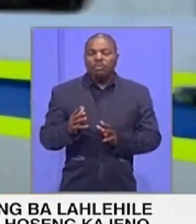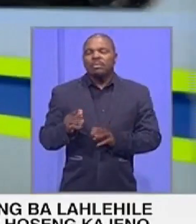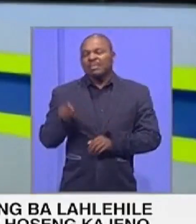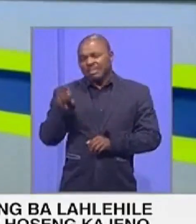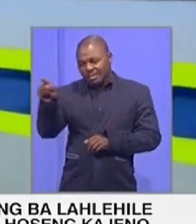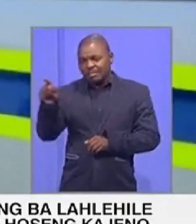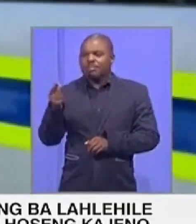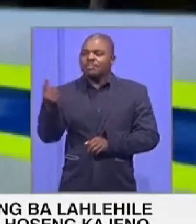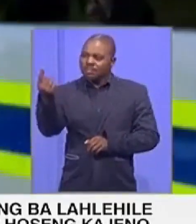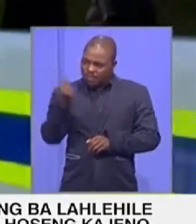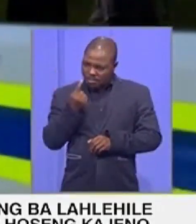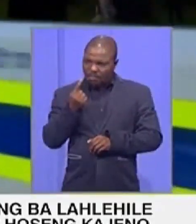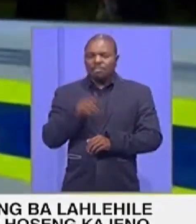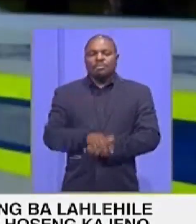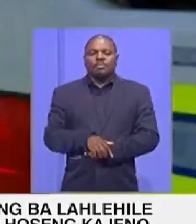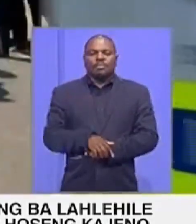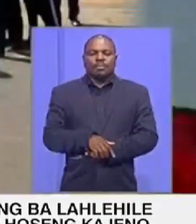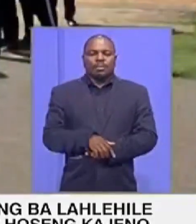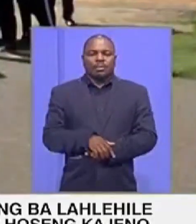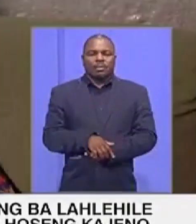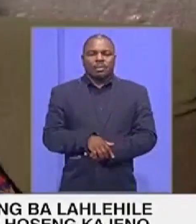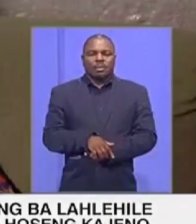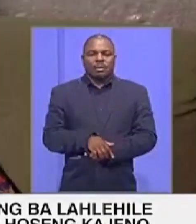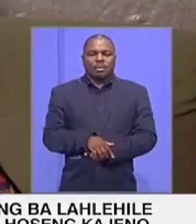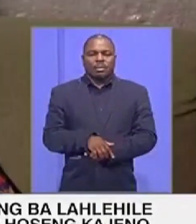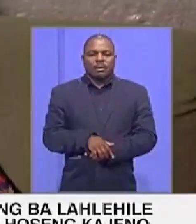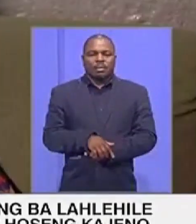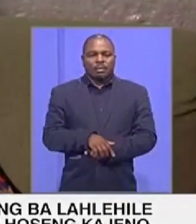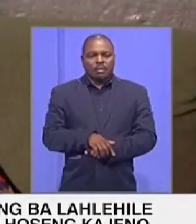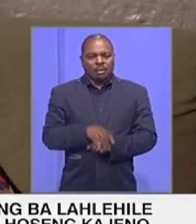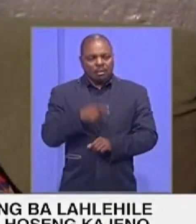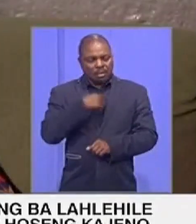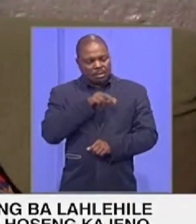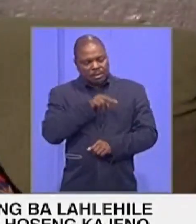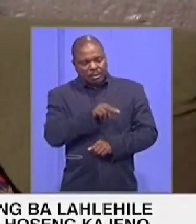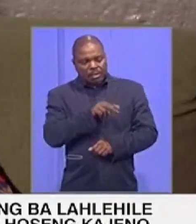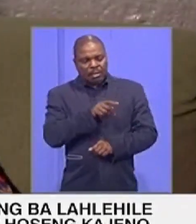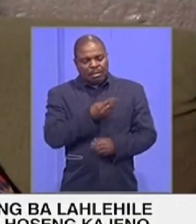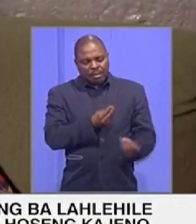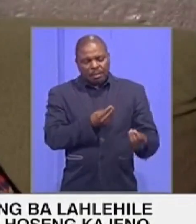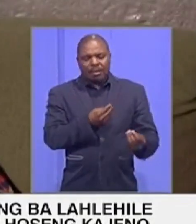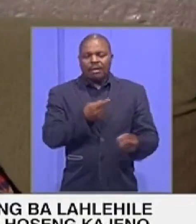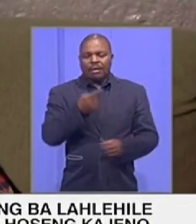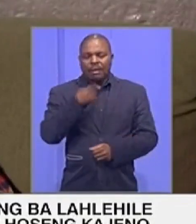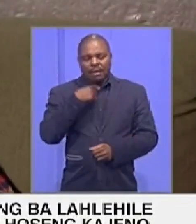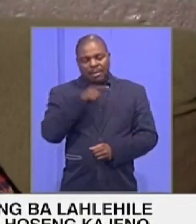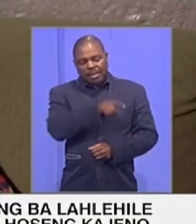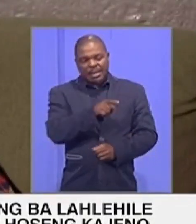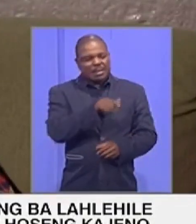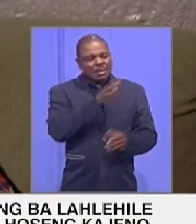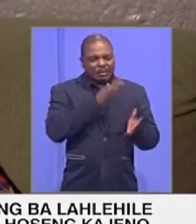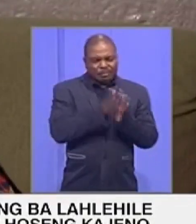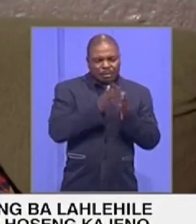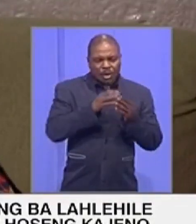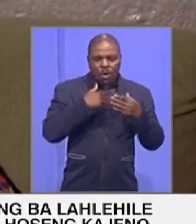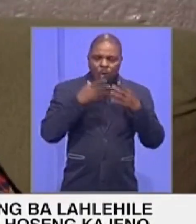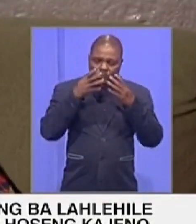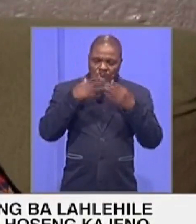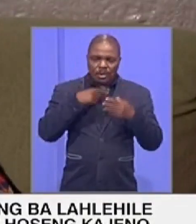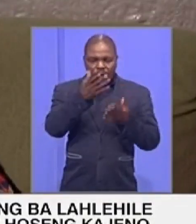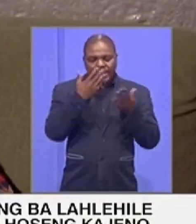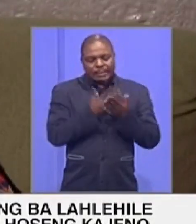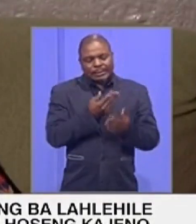she may come forward. Mangimbheka umntwana abafuna ukuvula whole body. o re ba ne ba hana ho mo kupulela setopo hore